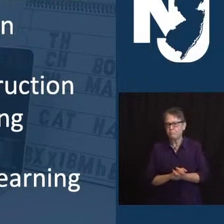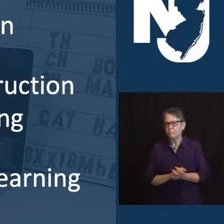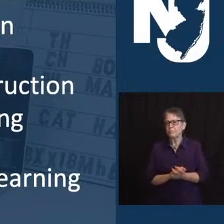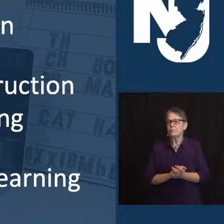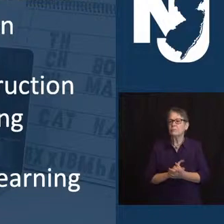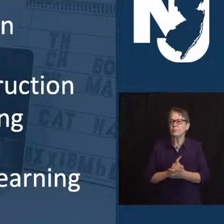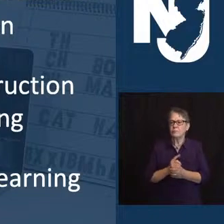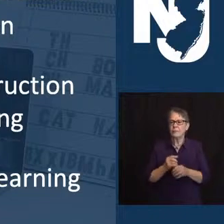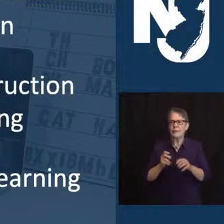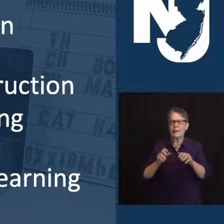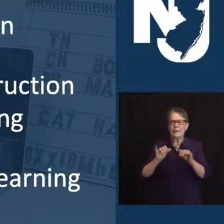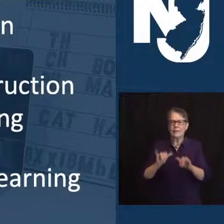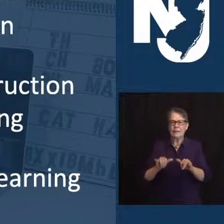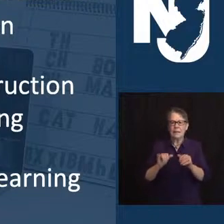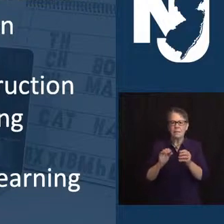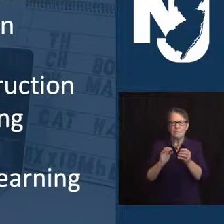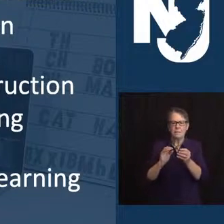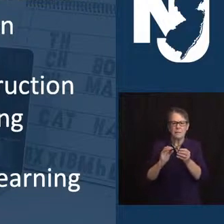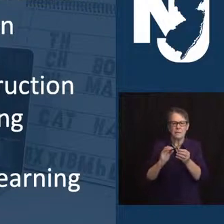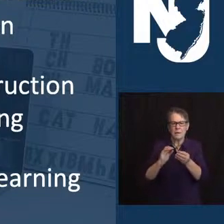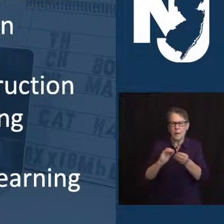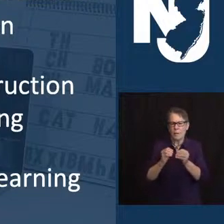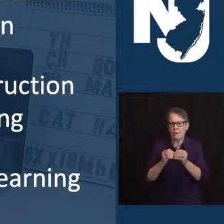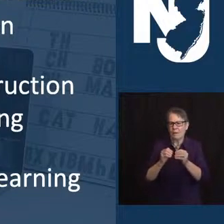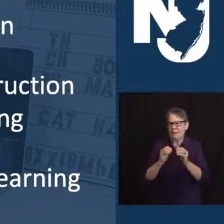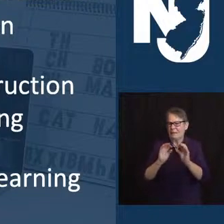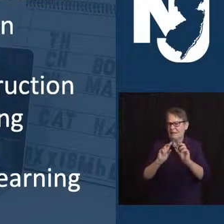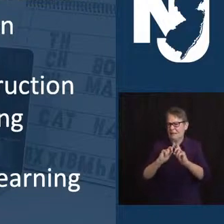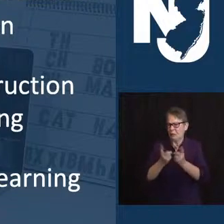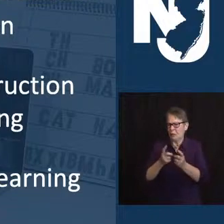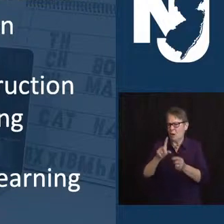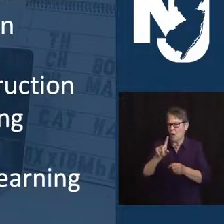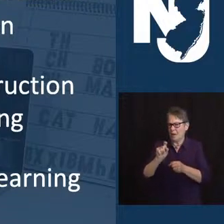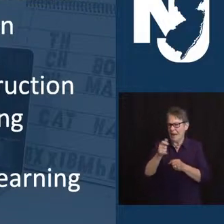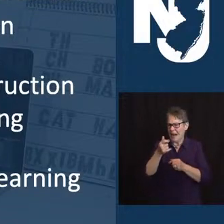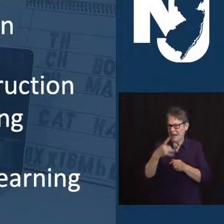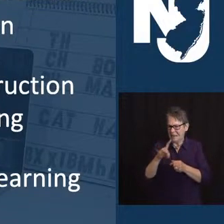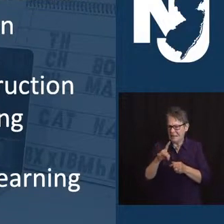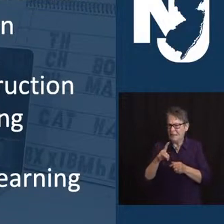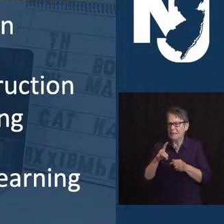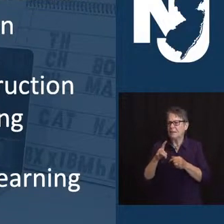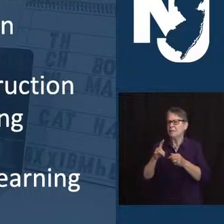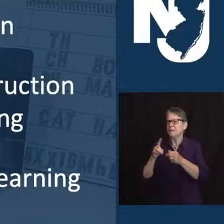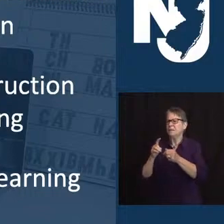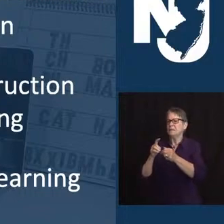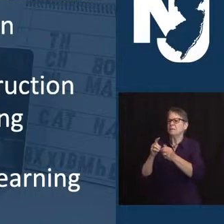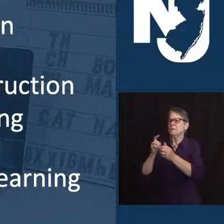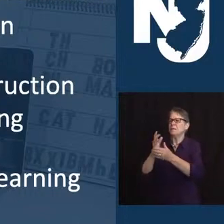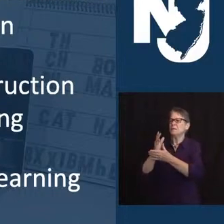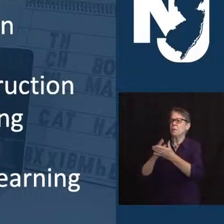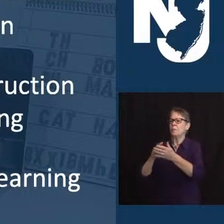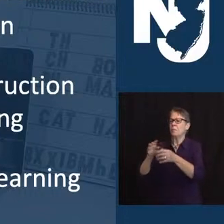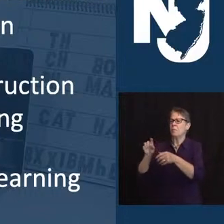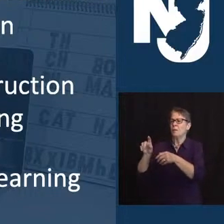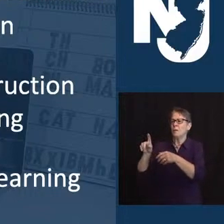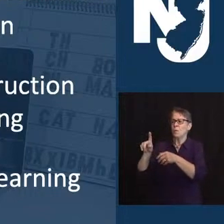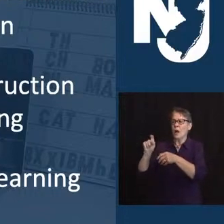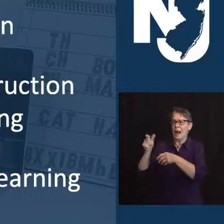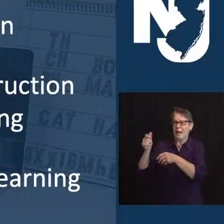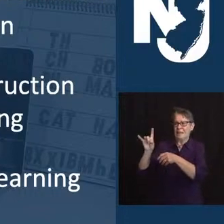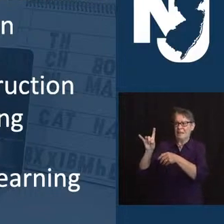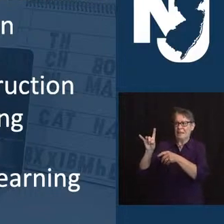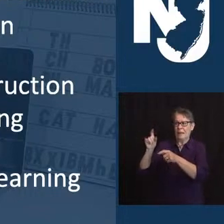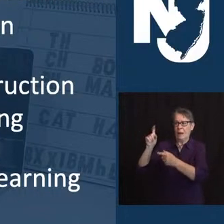districts, but it is down, the total remote is down about 40,000 from last Monday. Again, a big chunk of that's coming out of